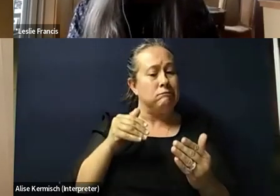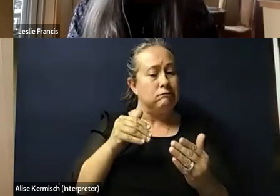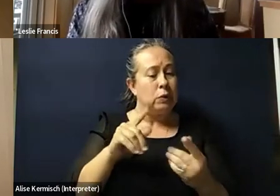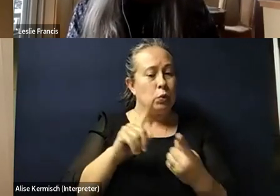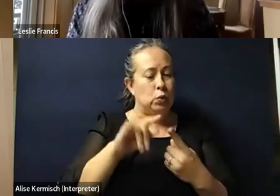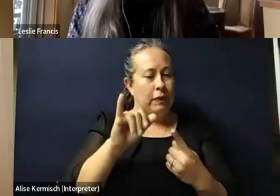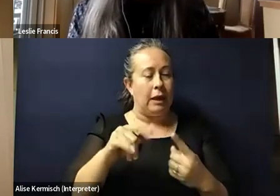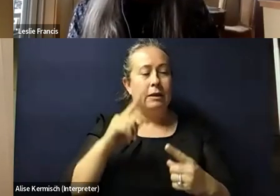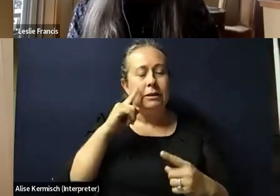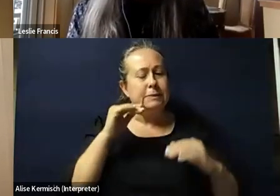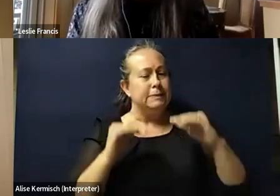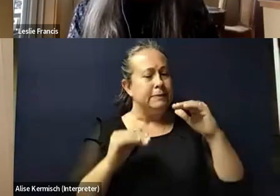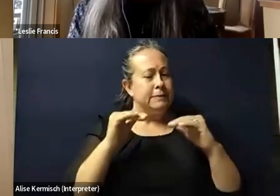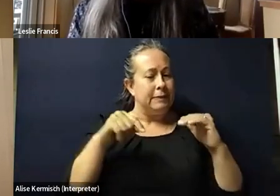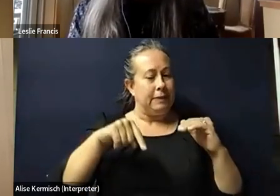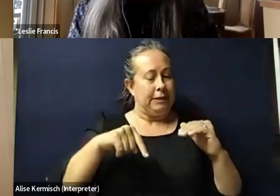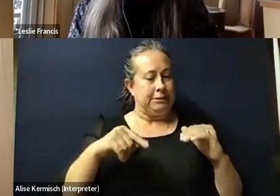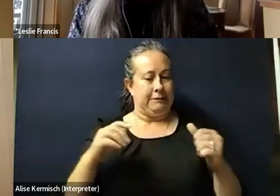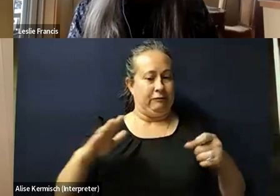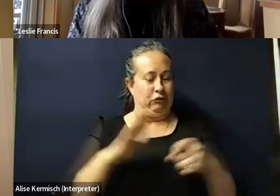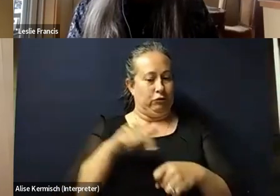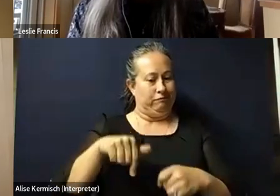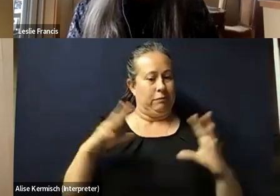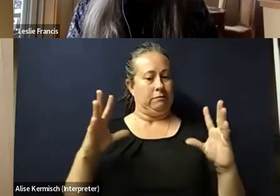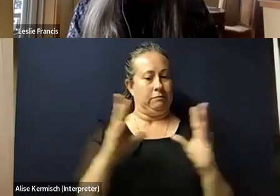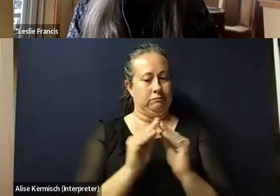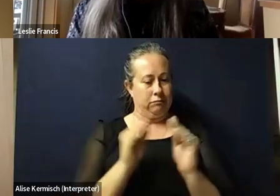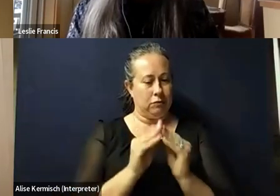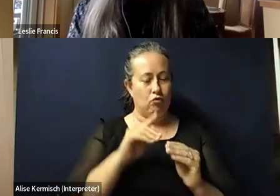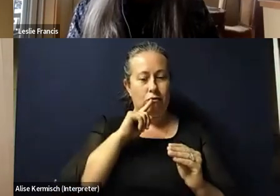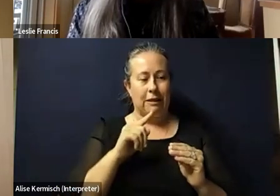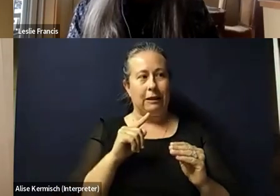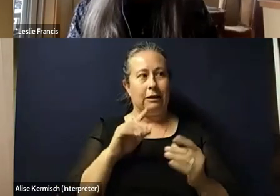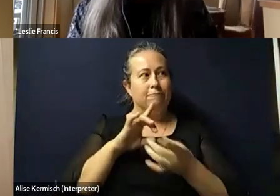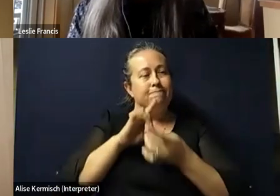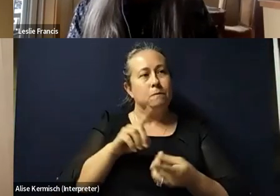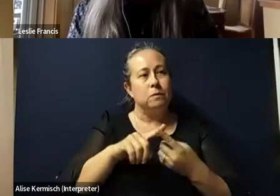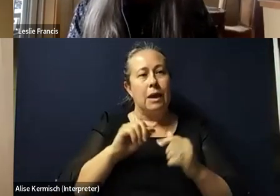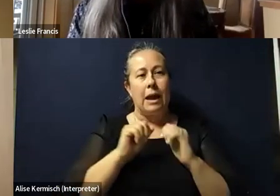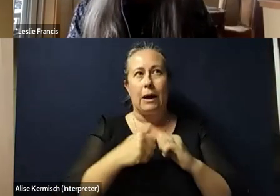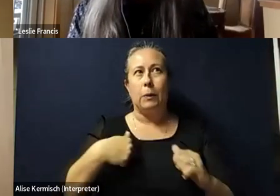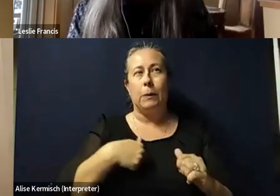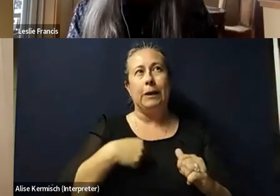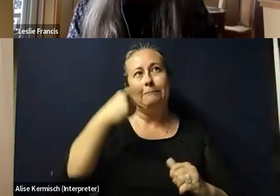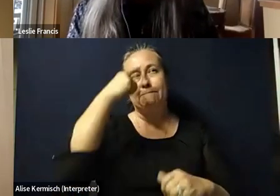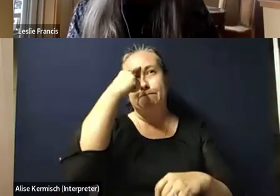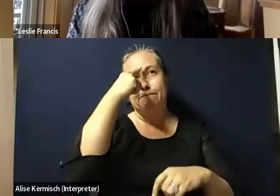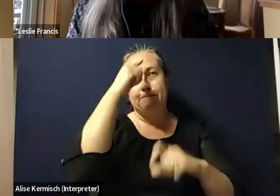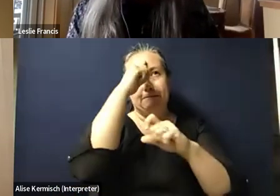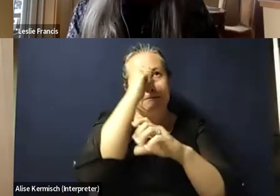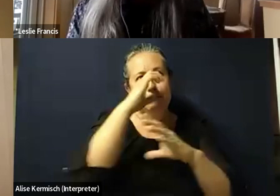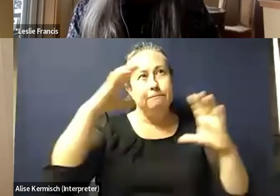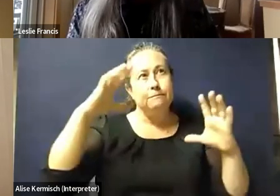the balance of this entire symposium has been hinging on how do we think about